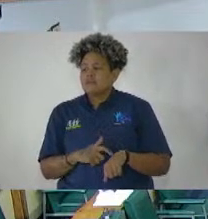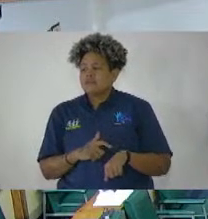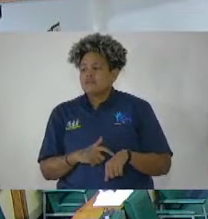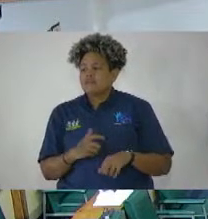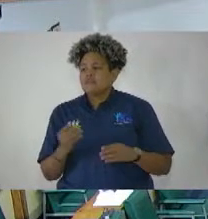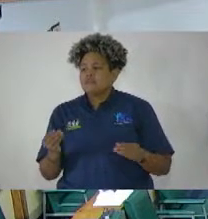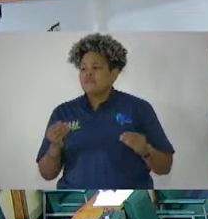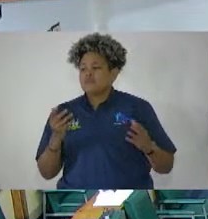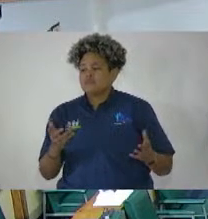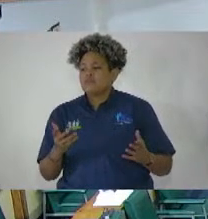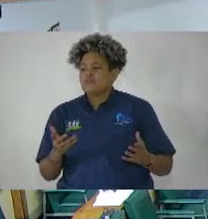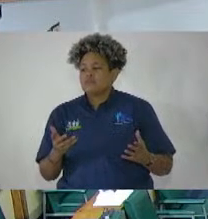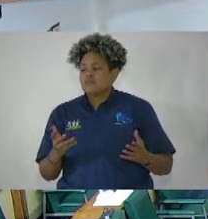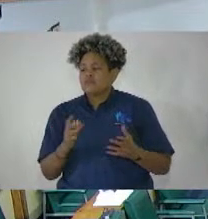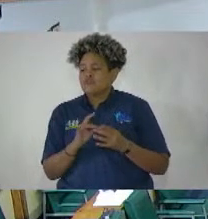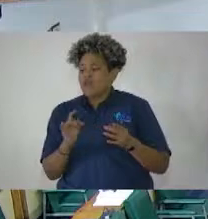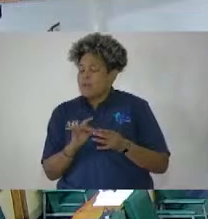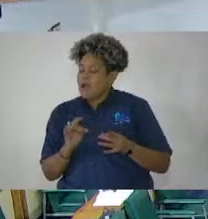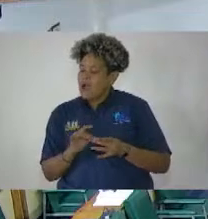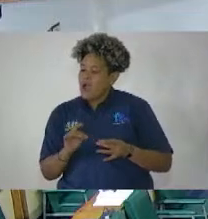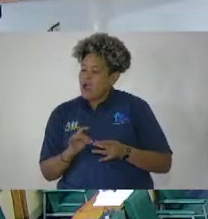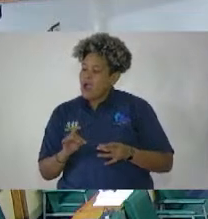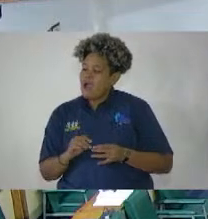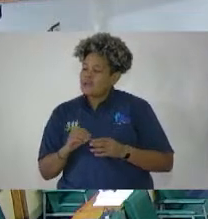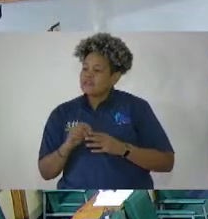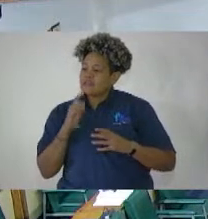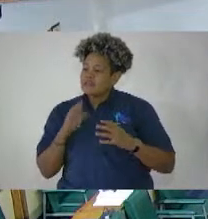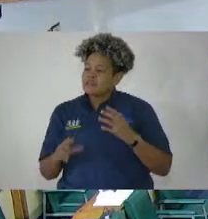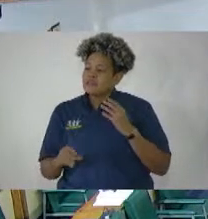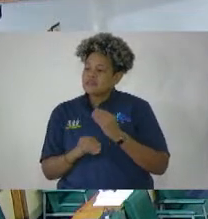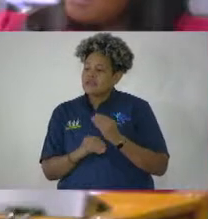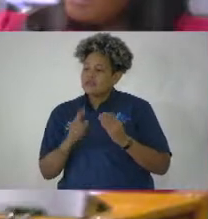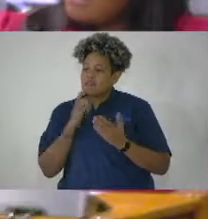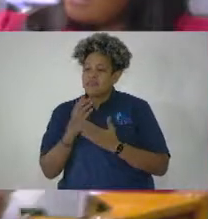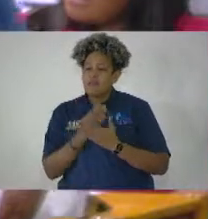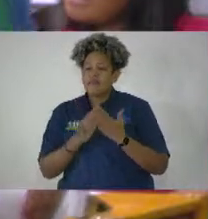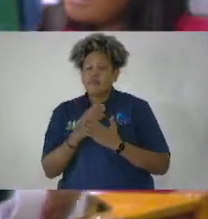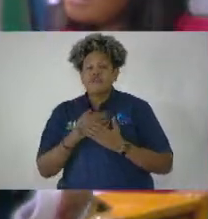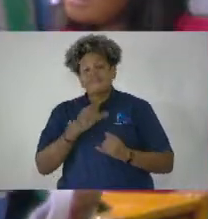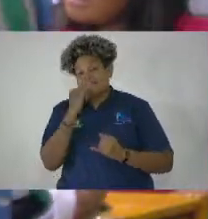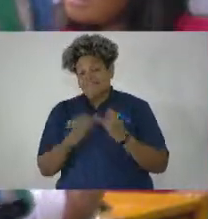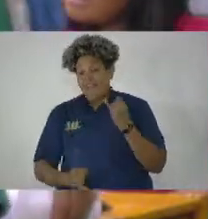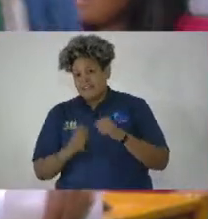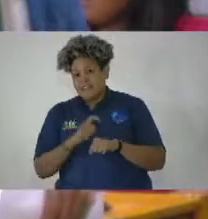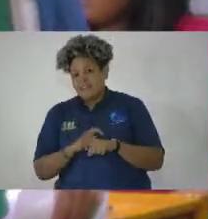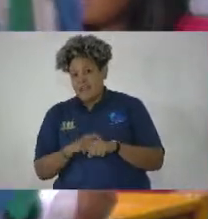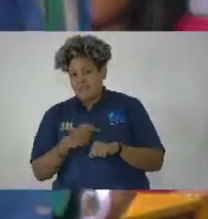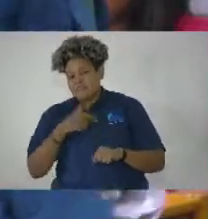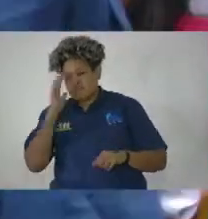deliver remarks in our supplementary budget presentation.